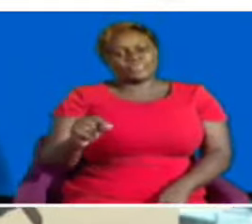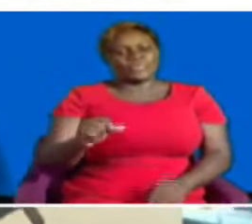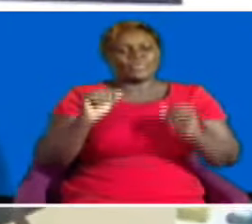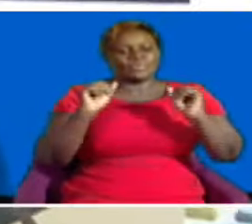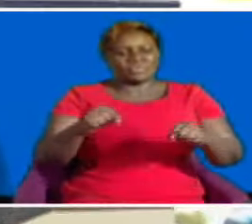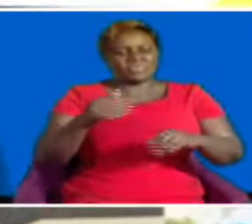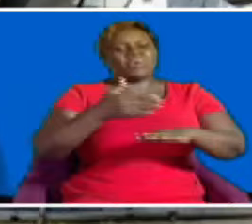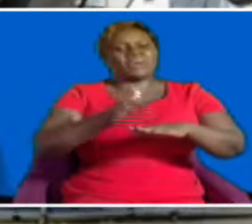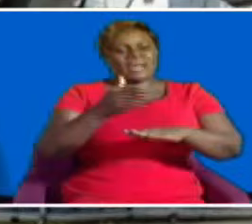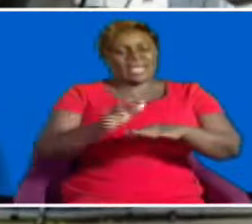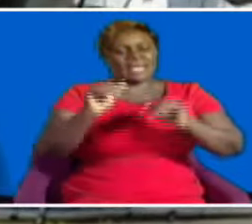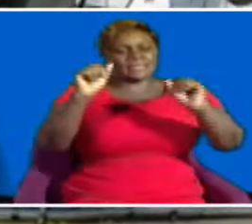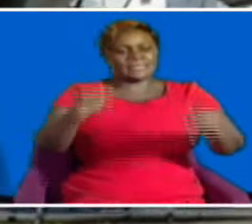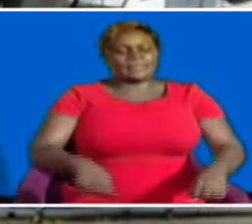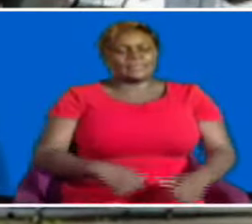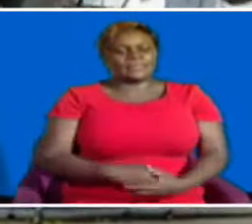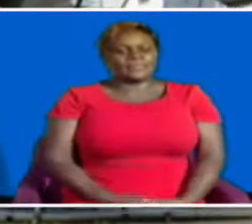zinaweza kukodishwa.